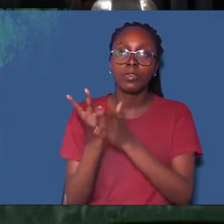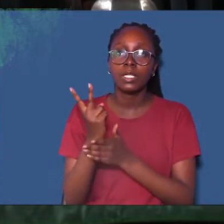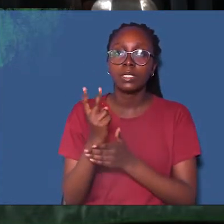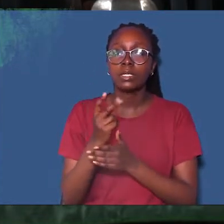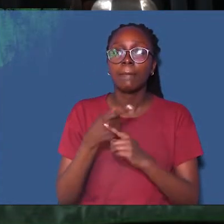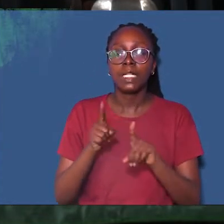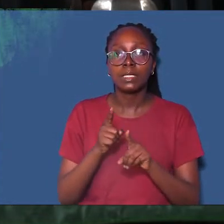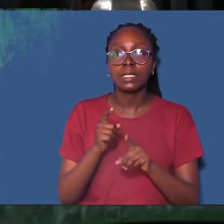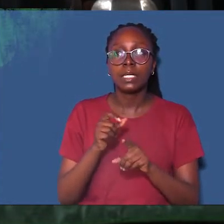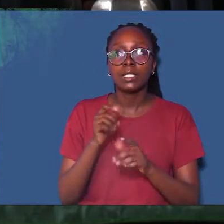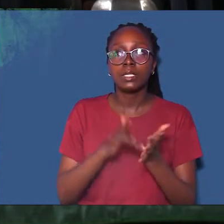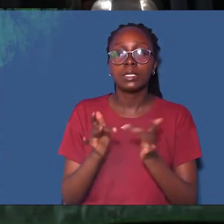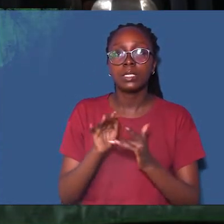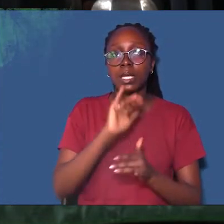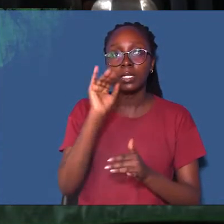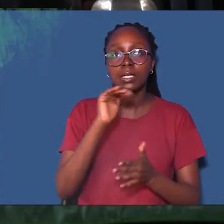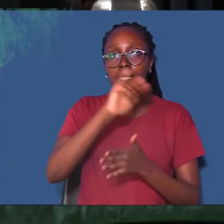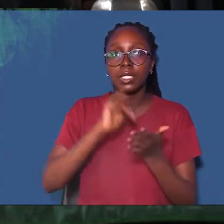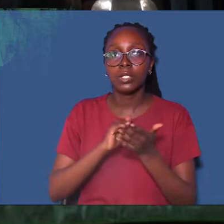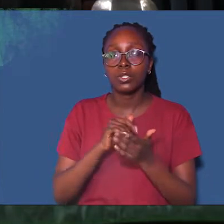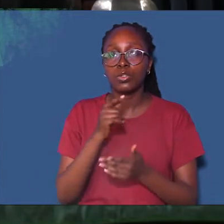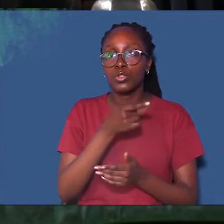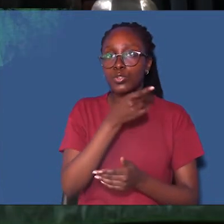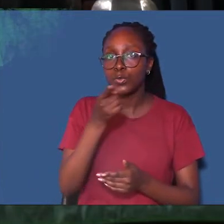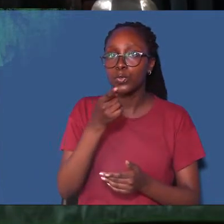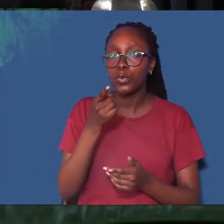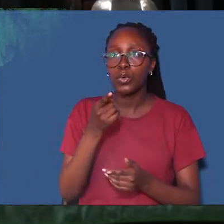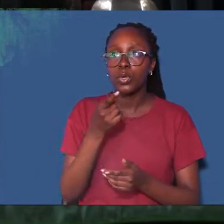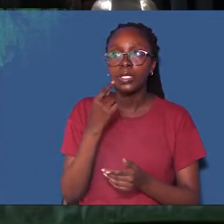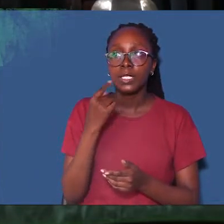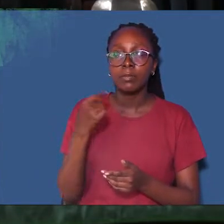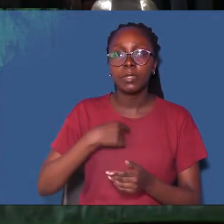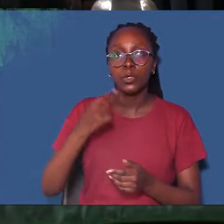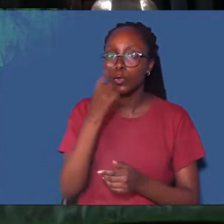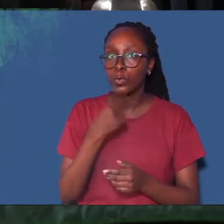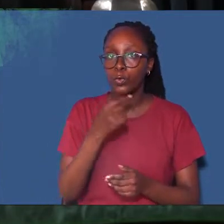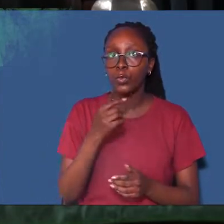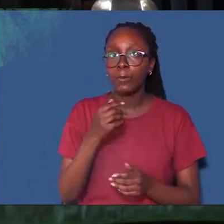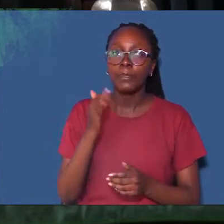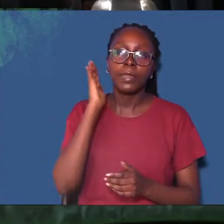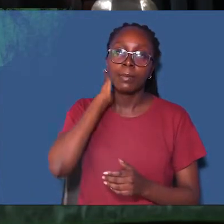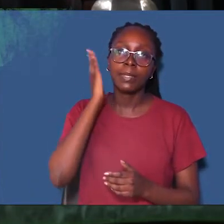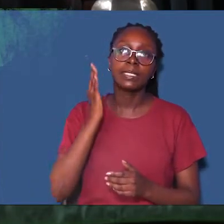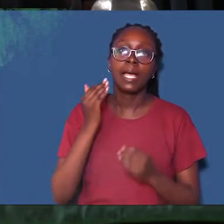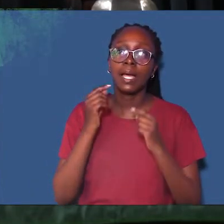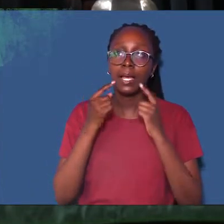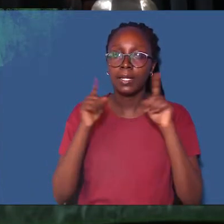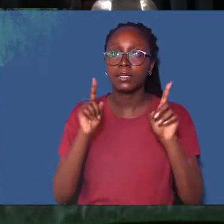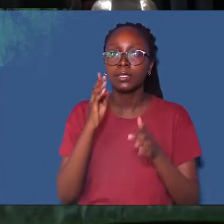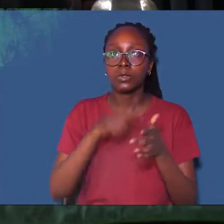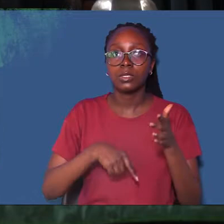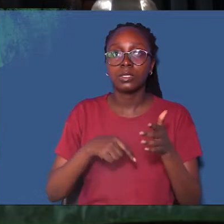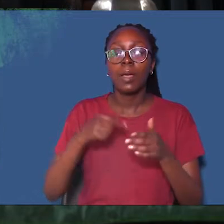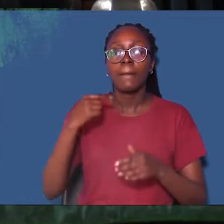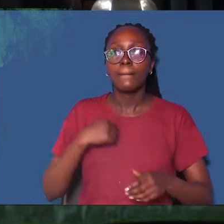'Who do you say I am?' Peter answered, 'God's Messiah.' Jesus strictly warned